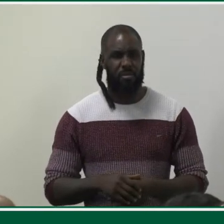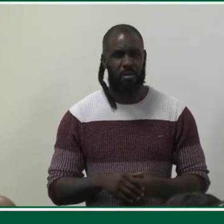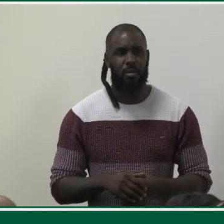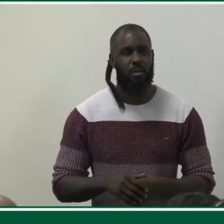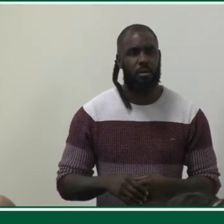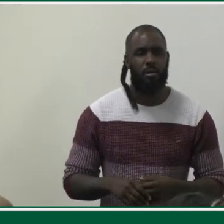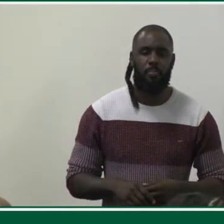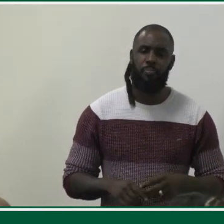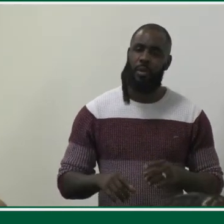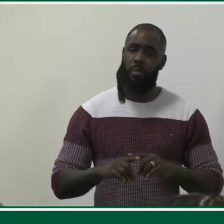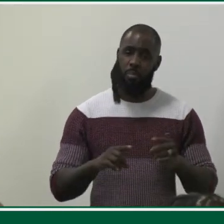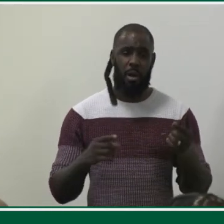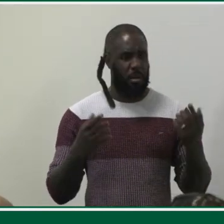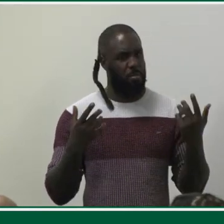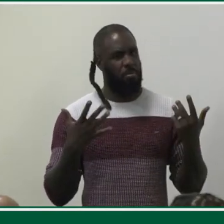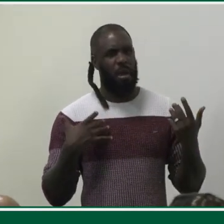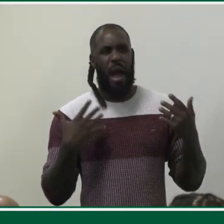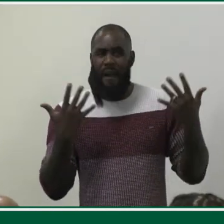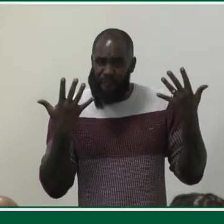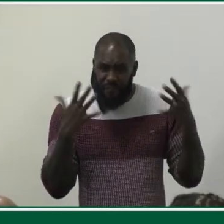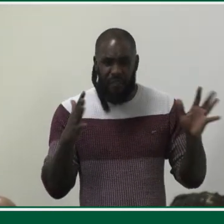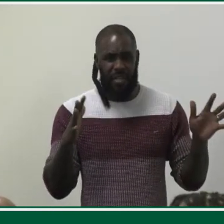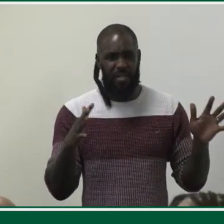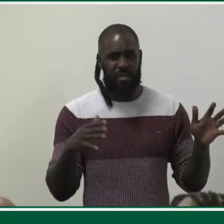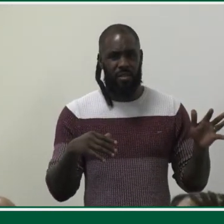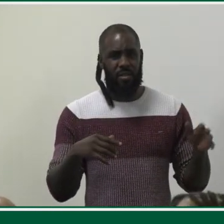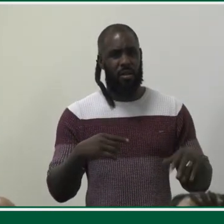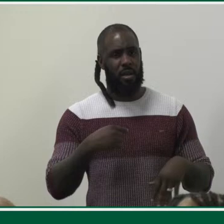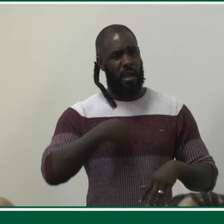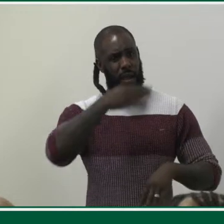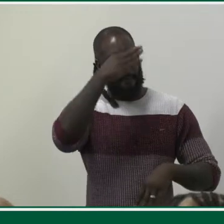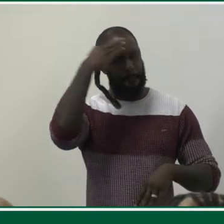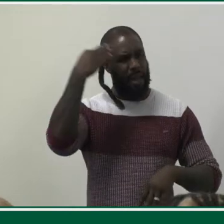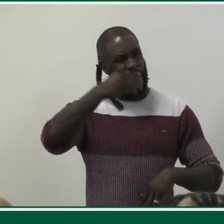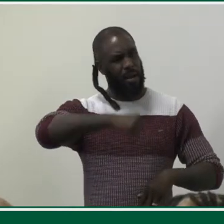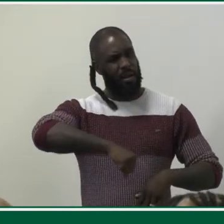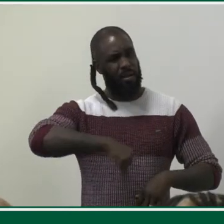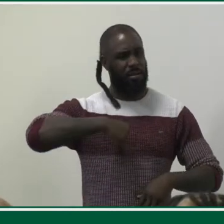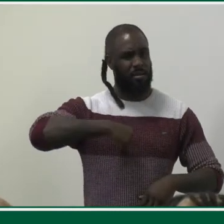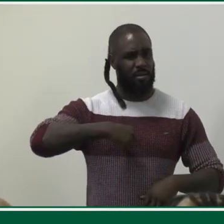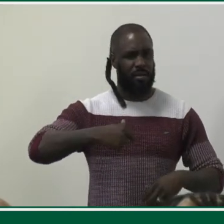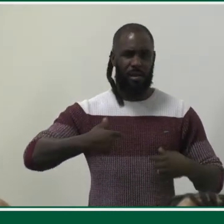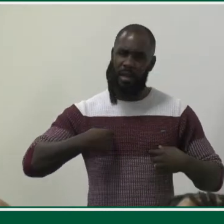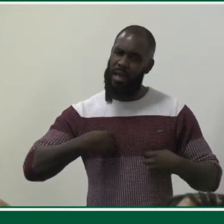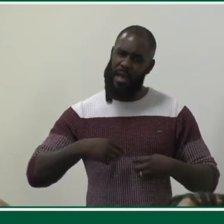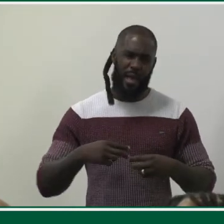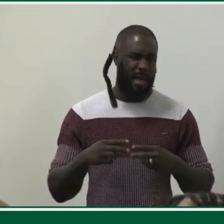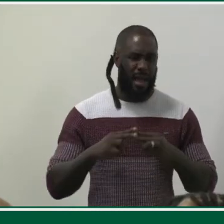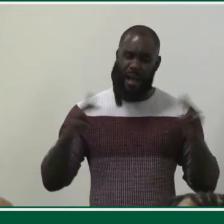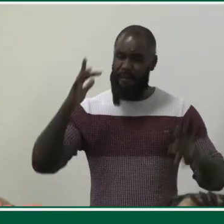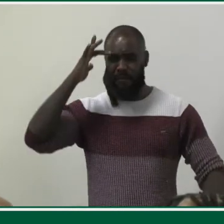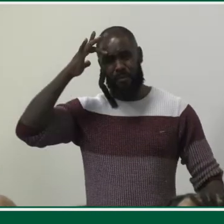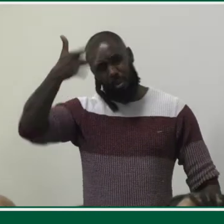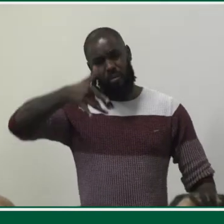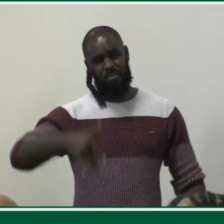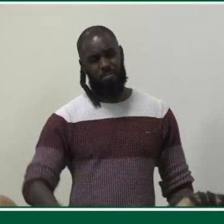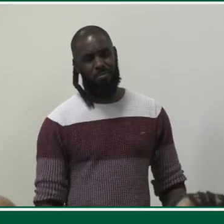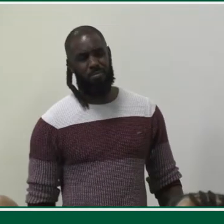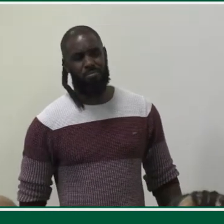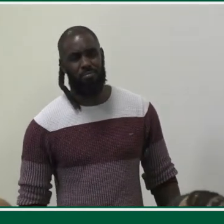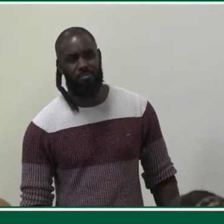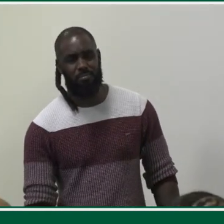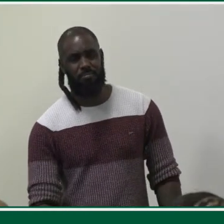to make it. So I am Black, I'm proud, and I'm very smart.